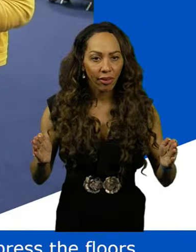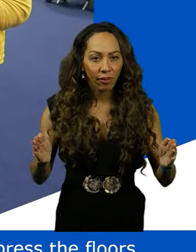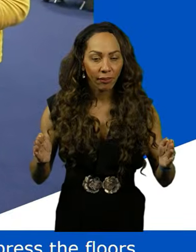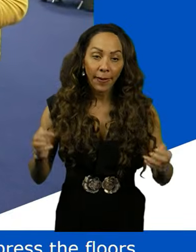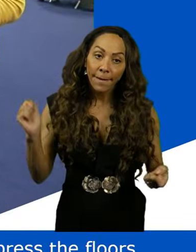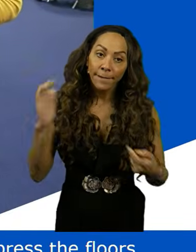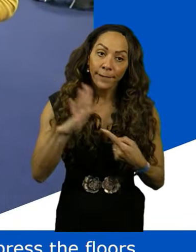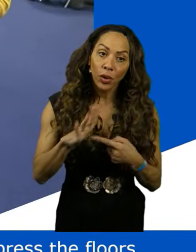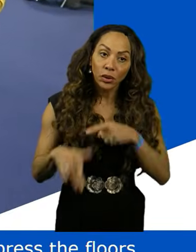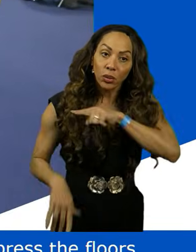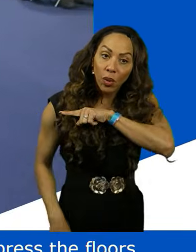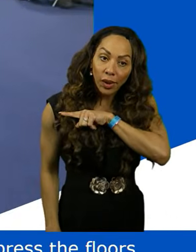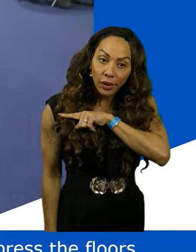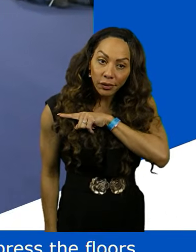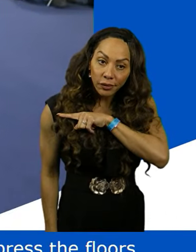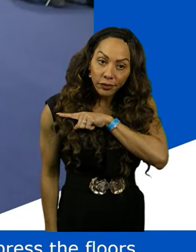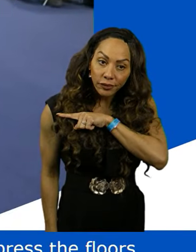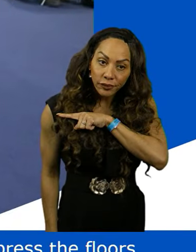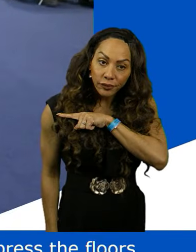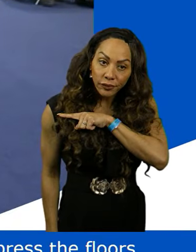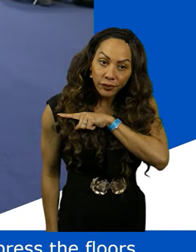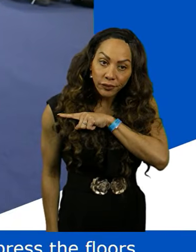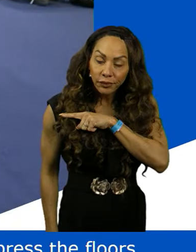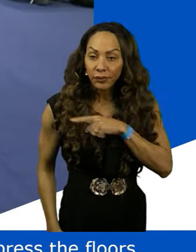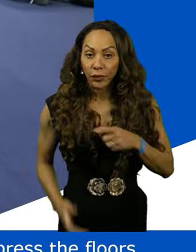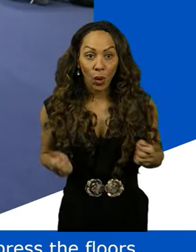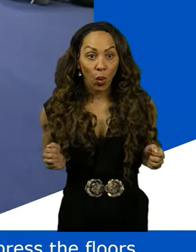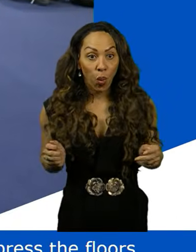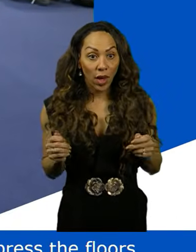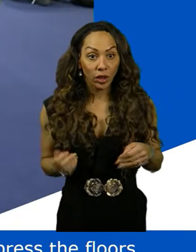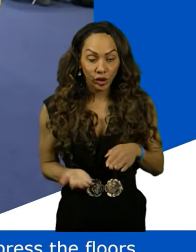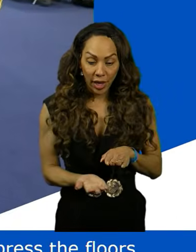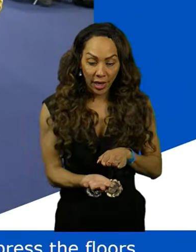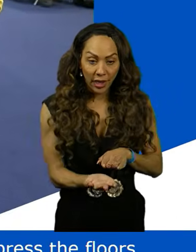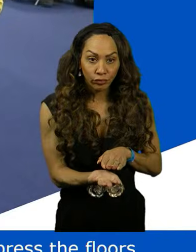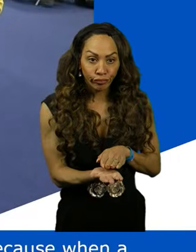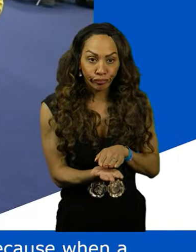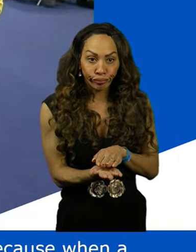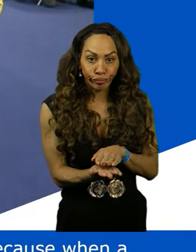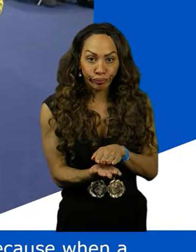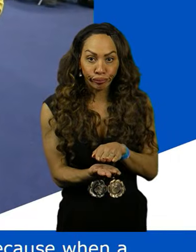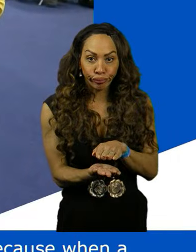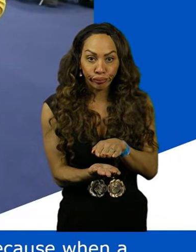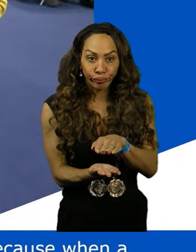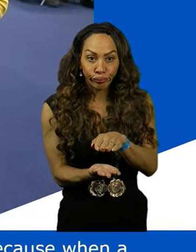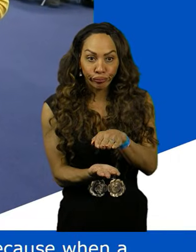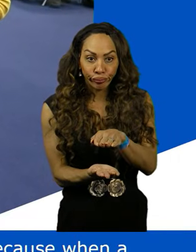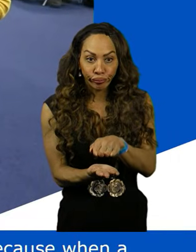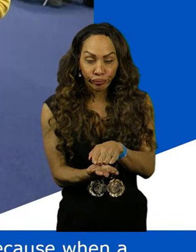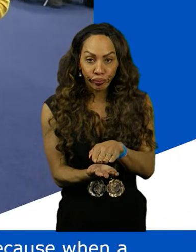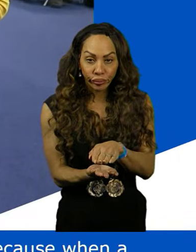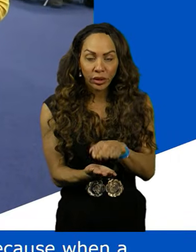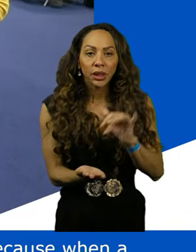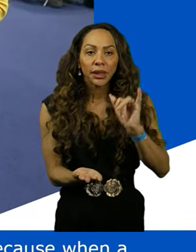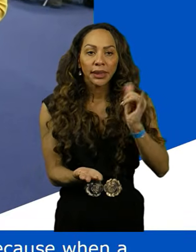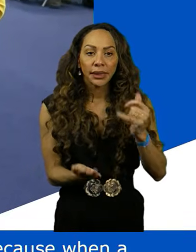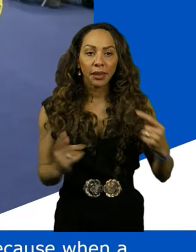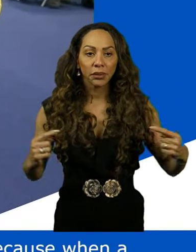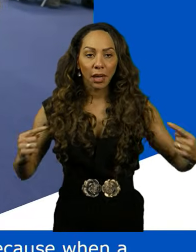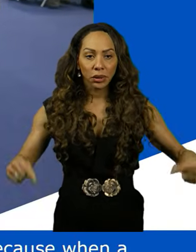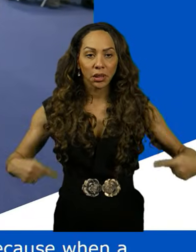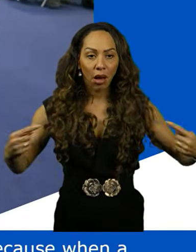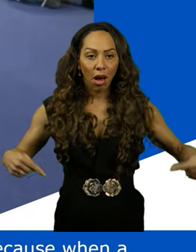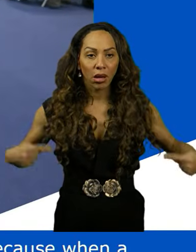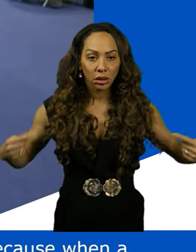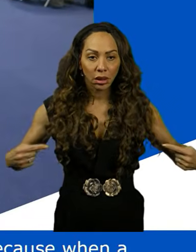important because when a wheelchair goes into a car, the casters on the wheelchair drag. Okay. When